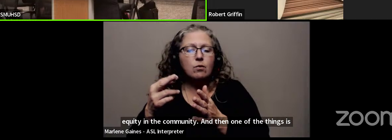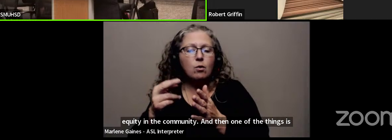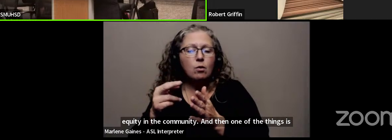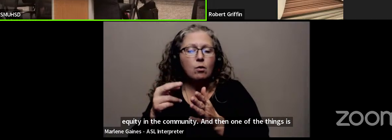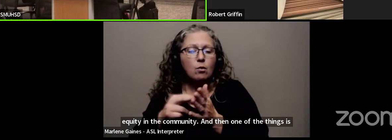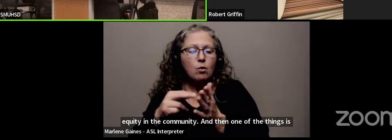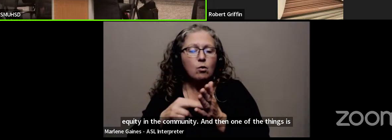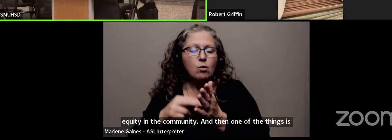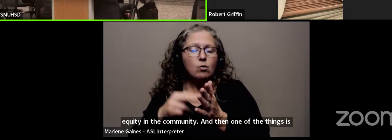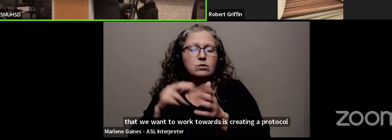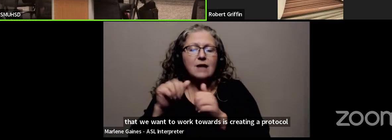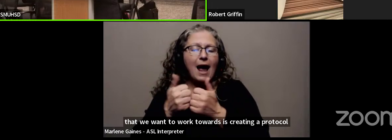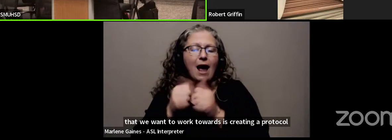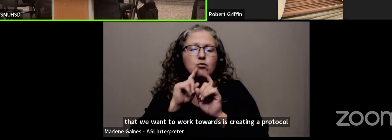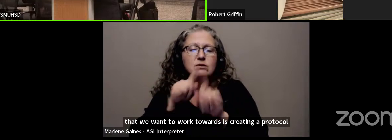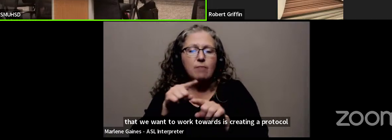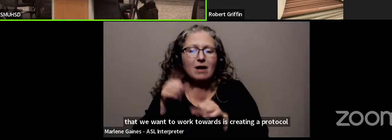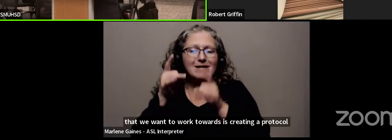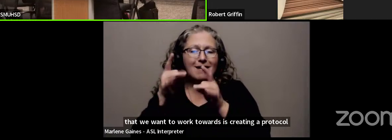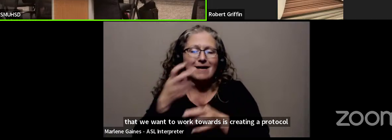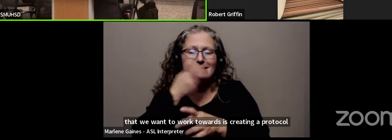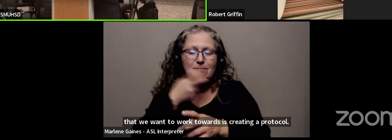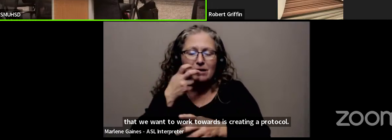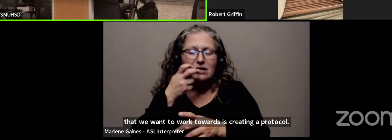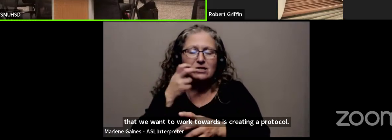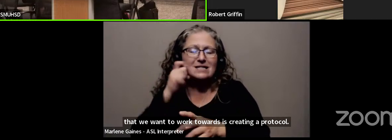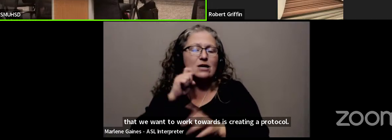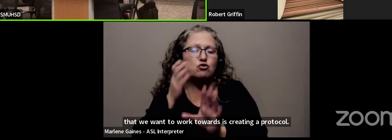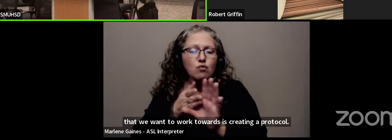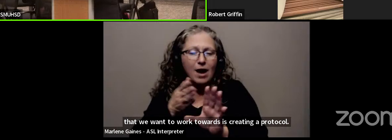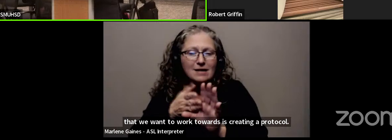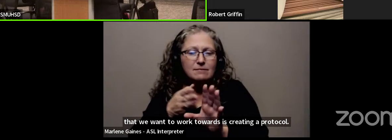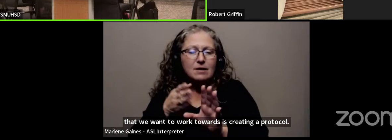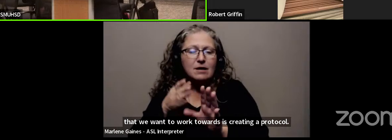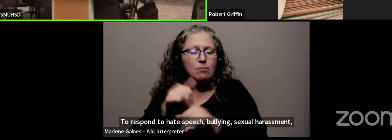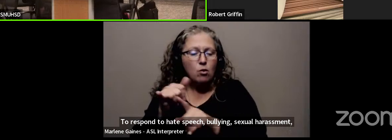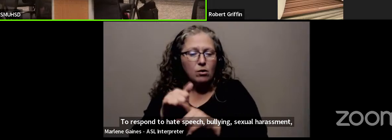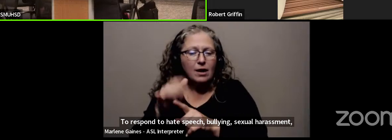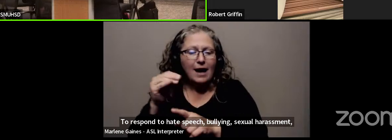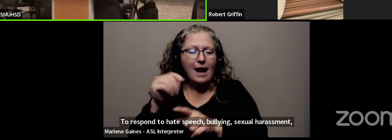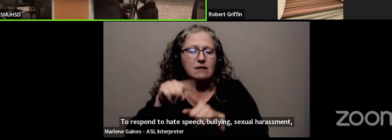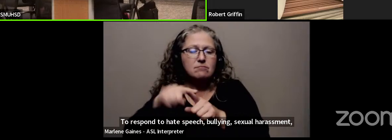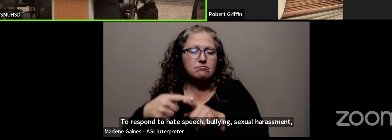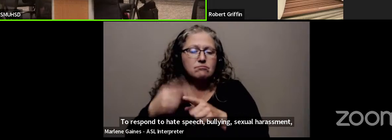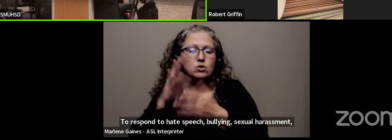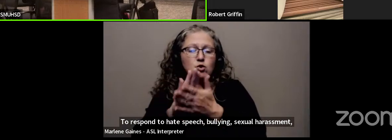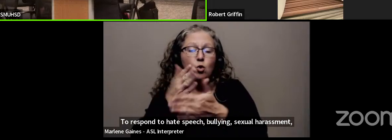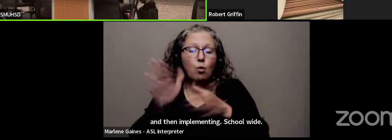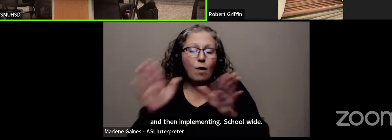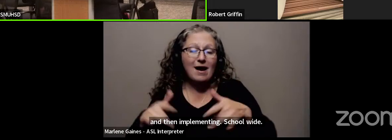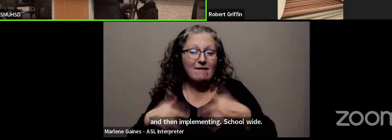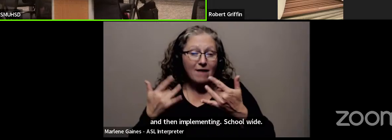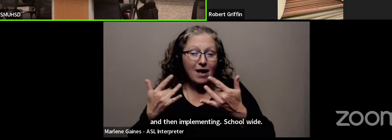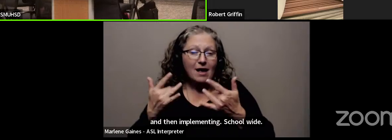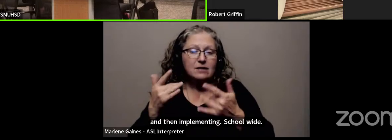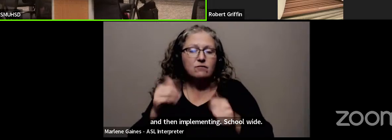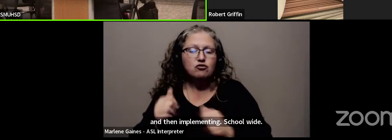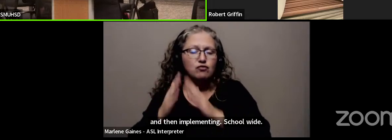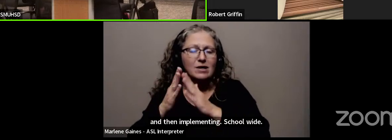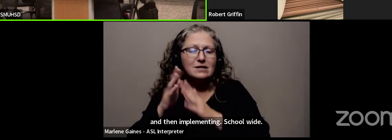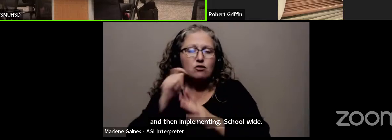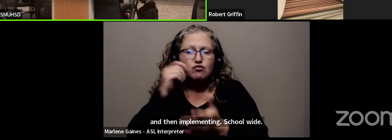respond to hate speech, bullying, sexual harassment, and then implementing school-wide events